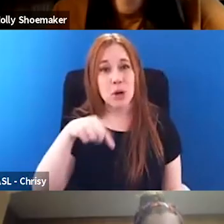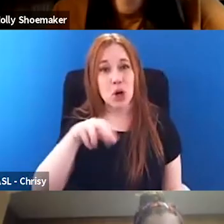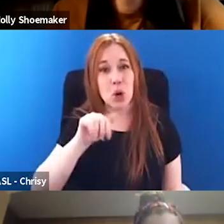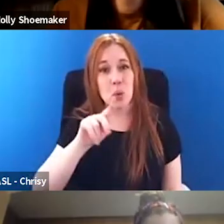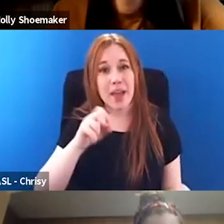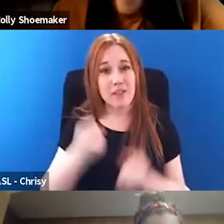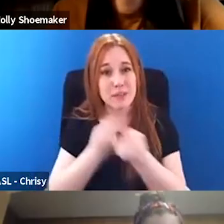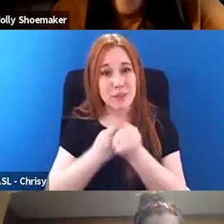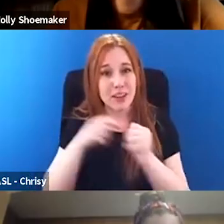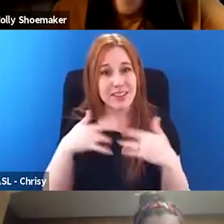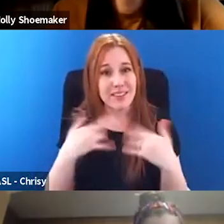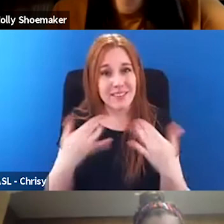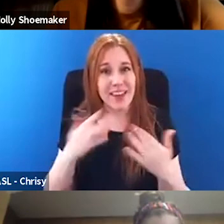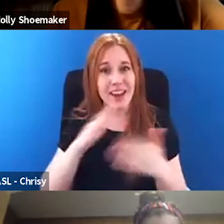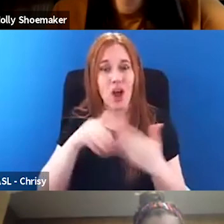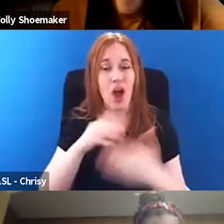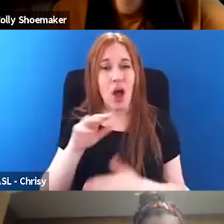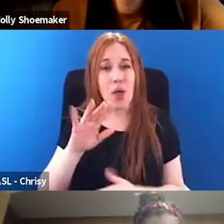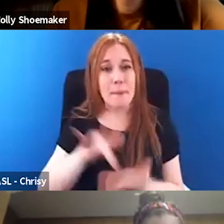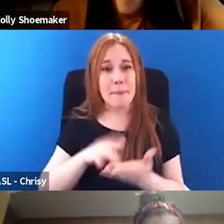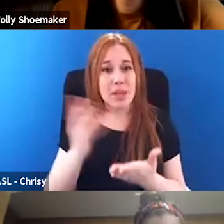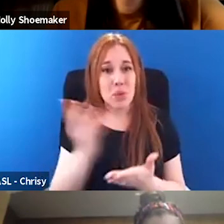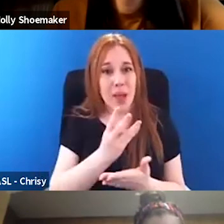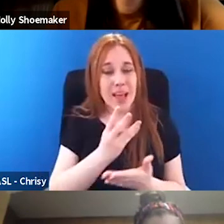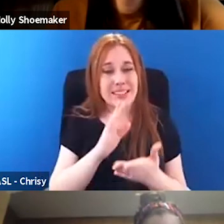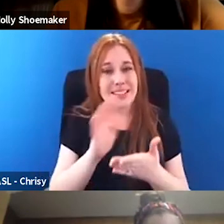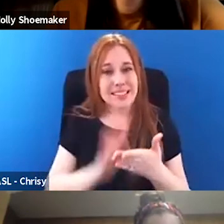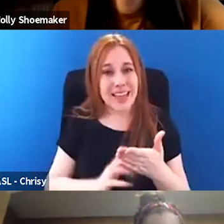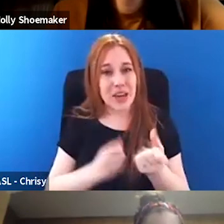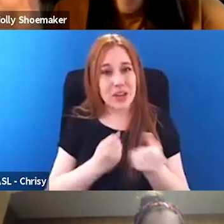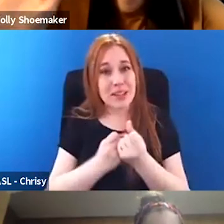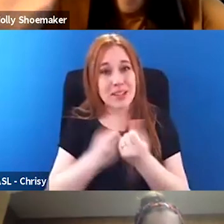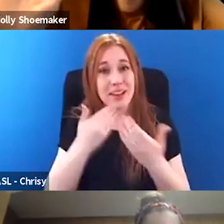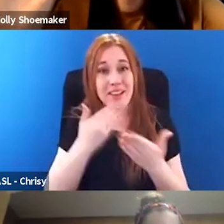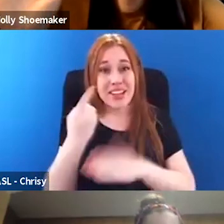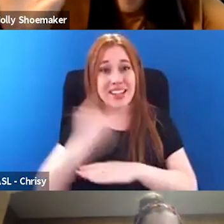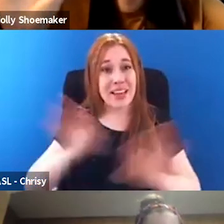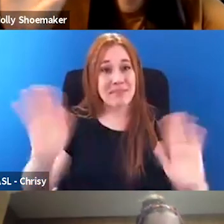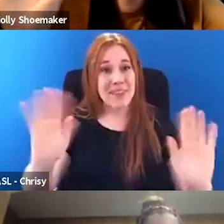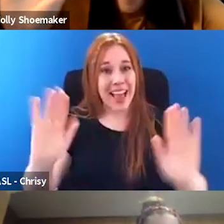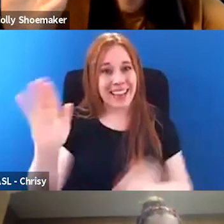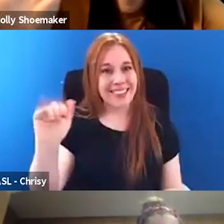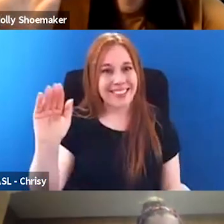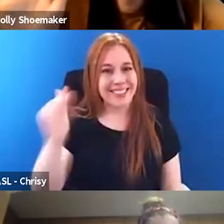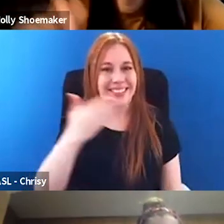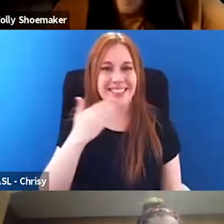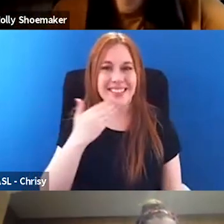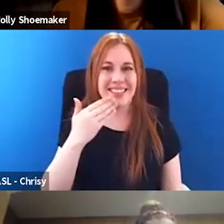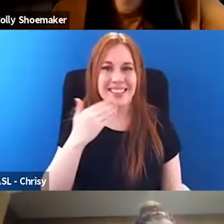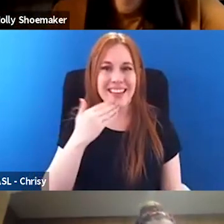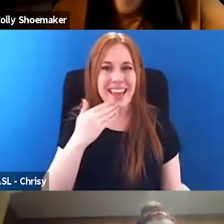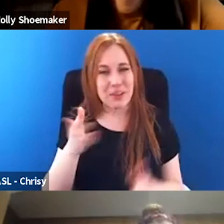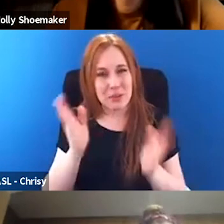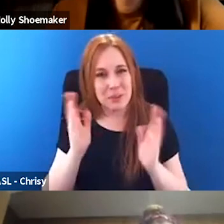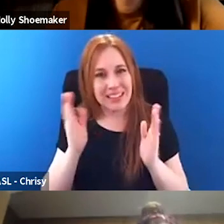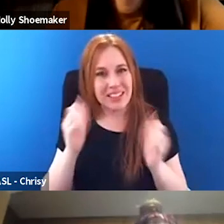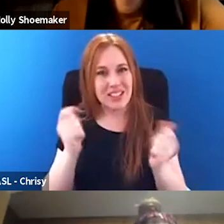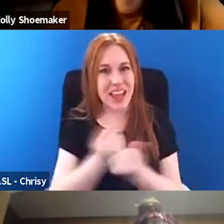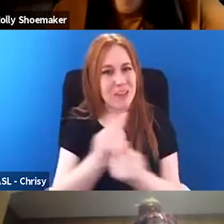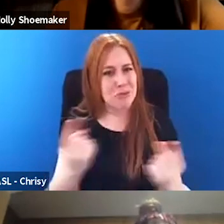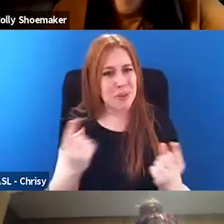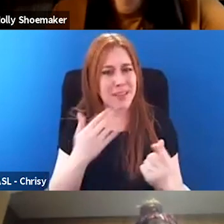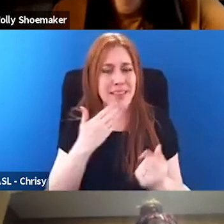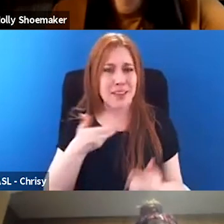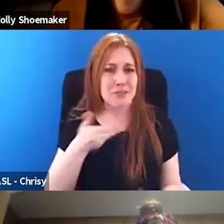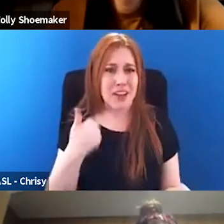our Midwest Design Week sponsors for this week. Have a great rest of your day, guys. Thanks for having us, Ashton, and thanks for listening, everybody. This is really